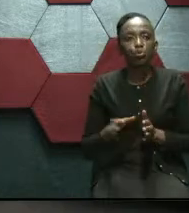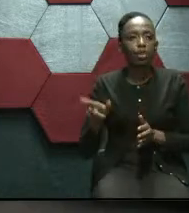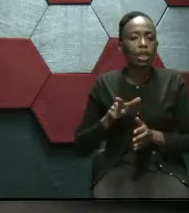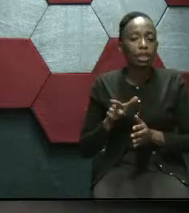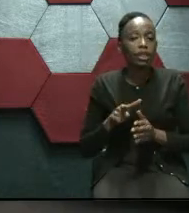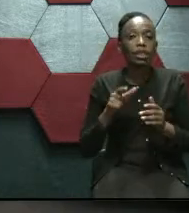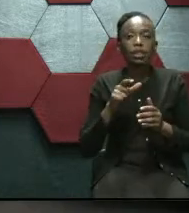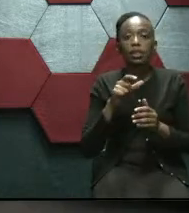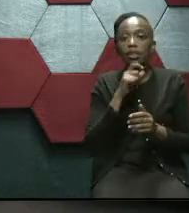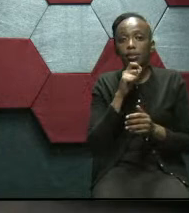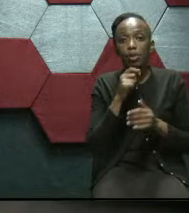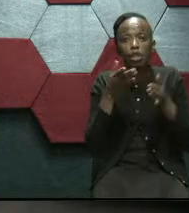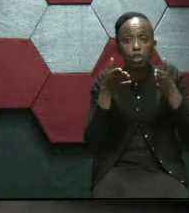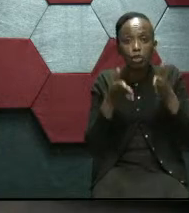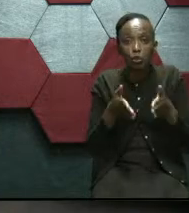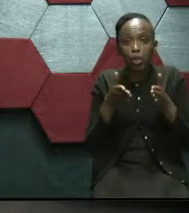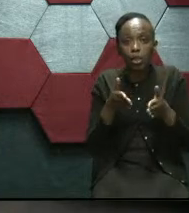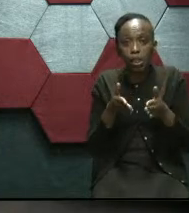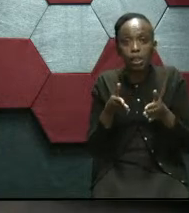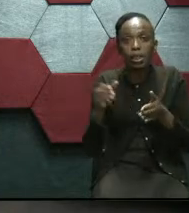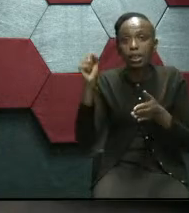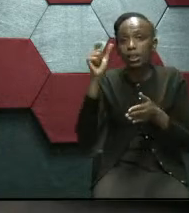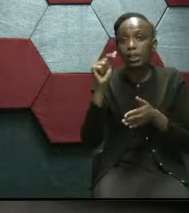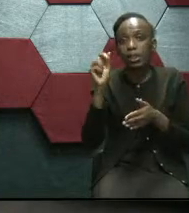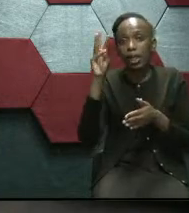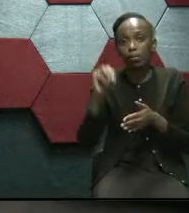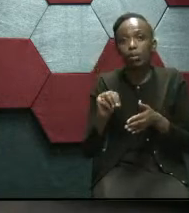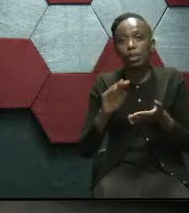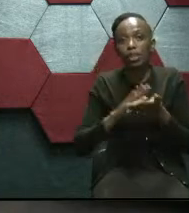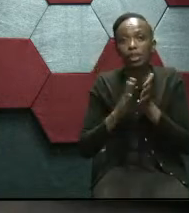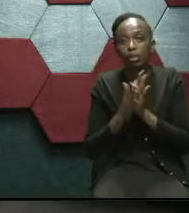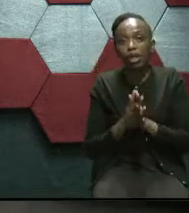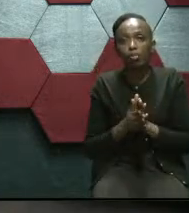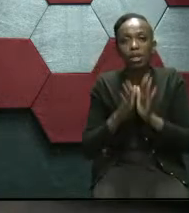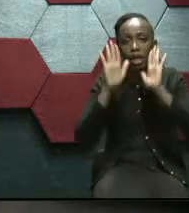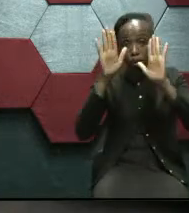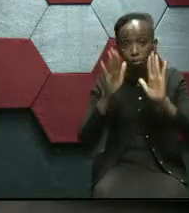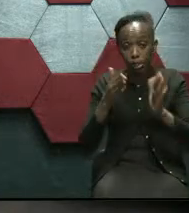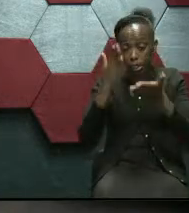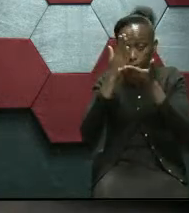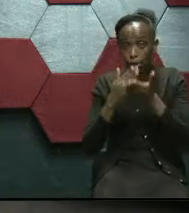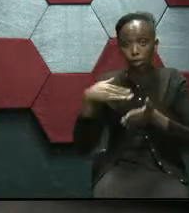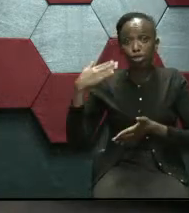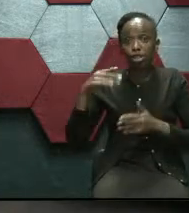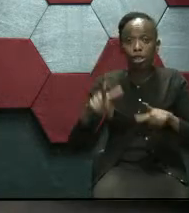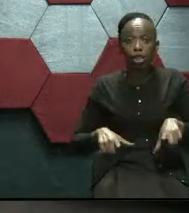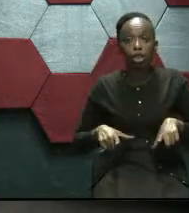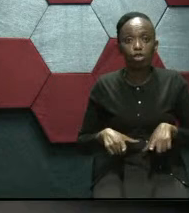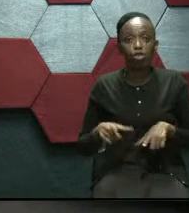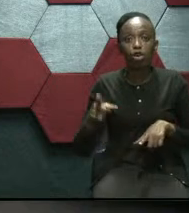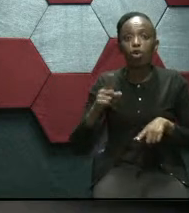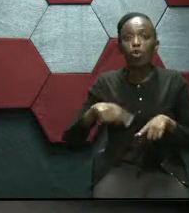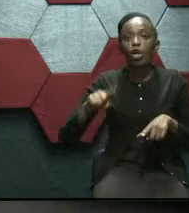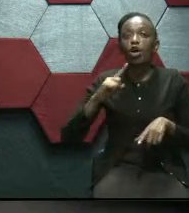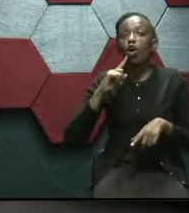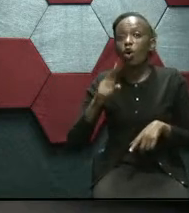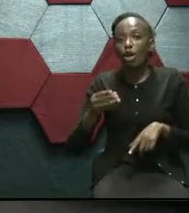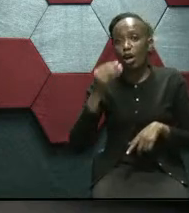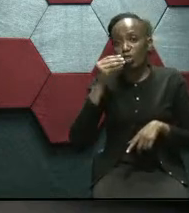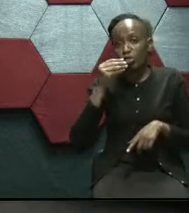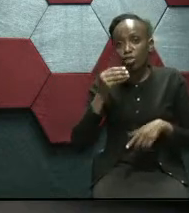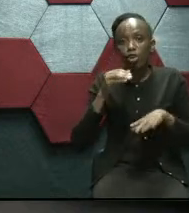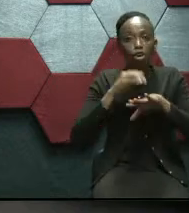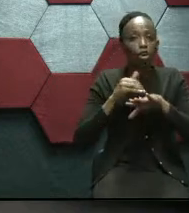and gentlemen, today STEM is becoming an integral part of daily life. We order food or call